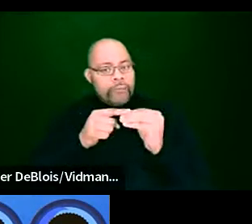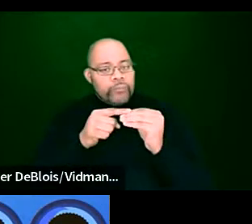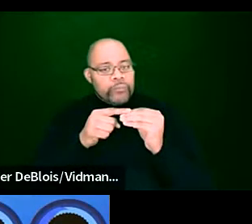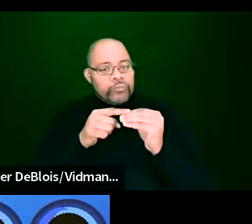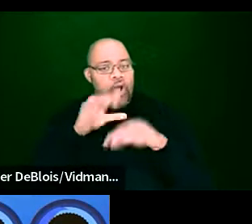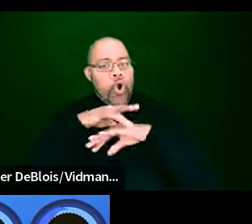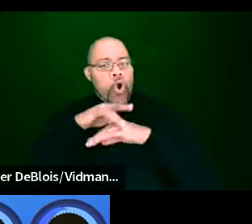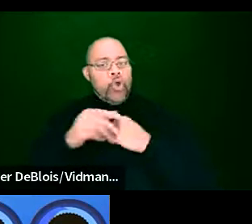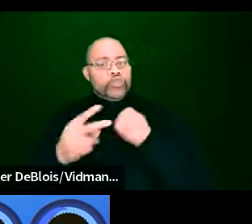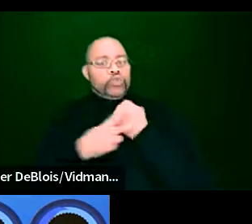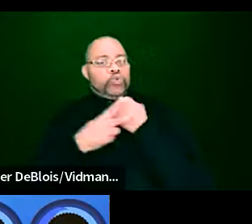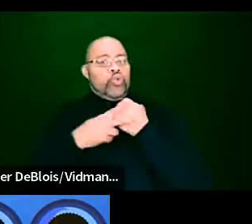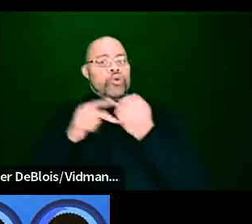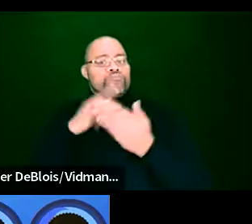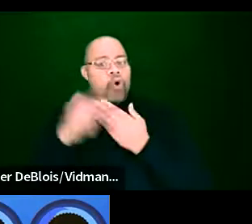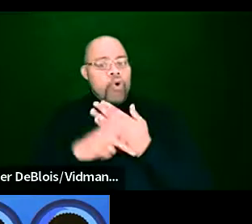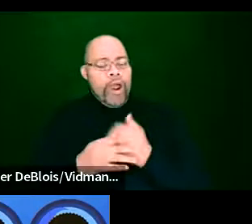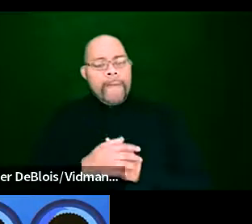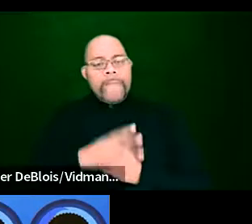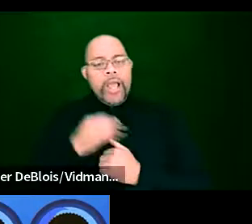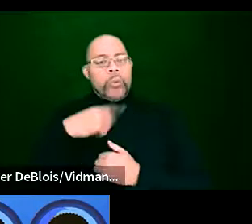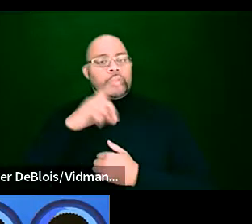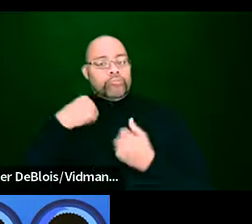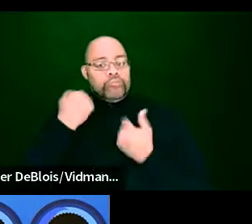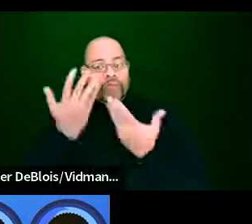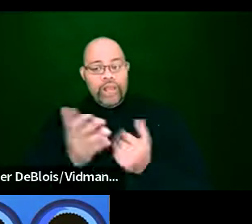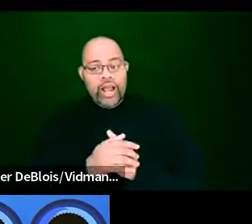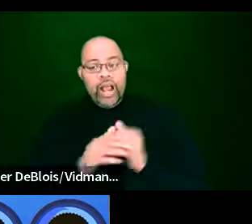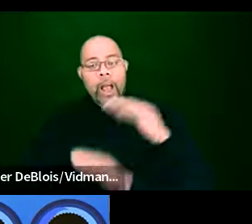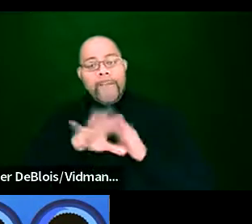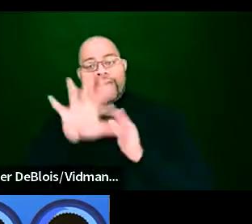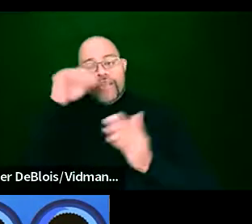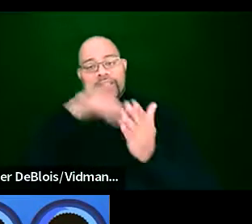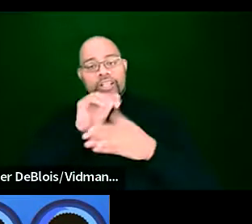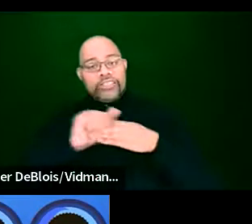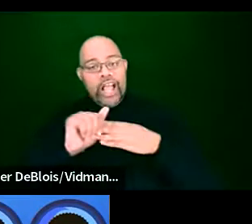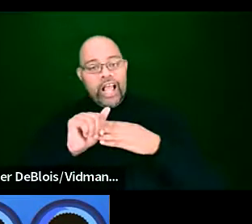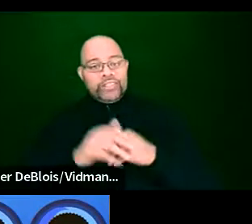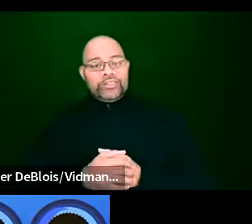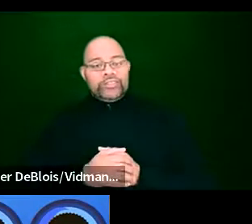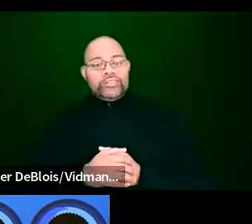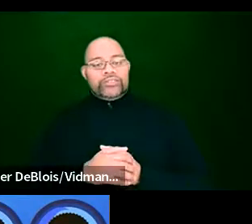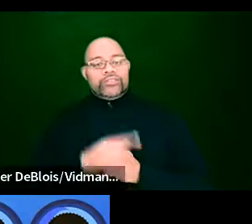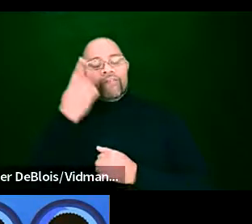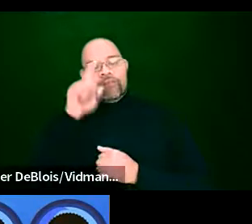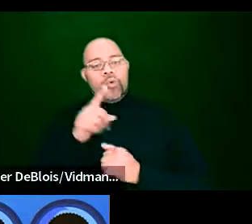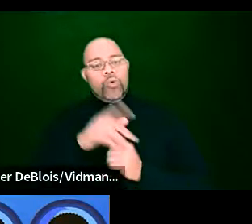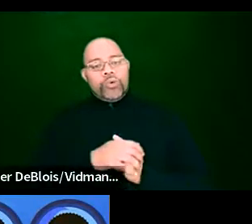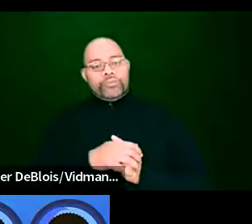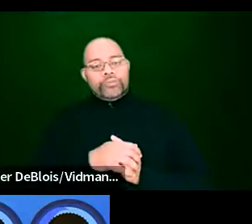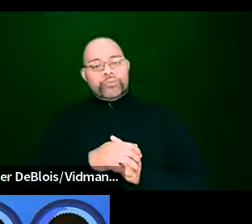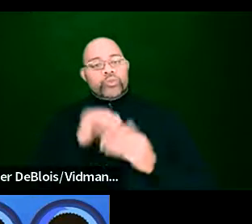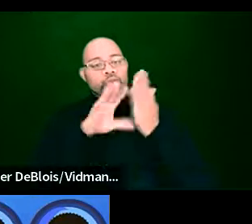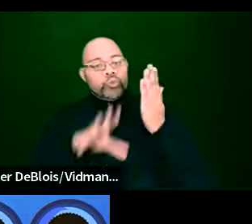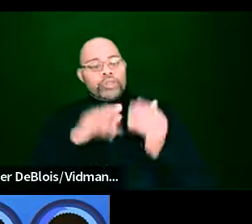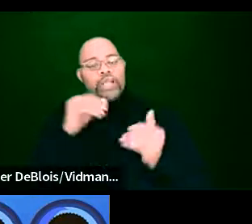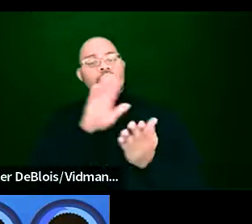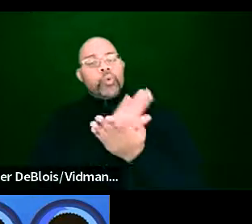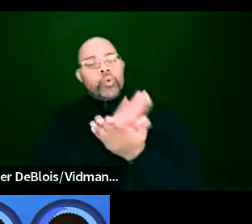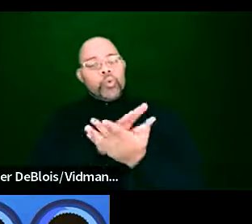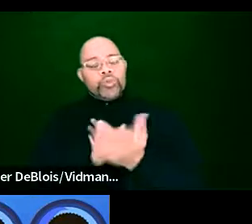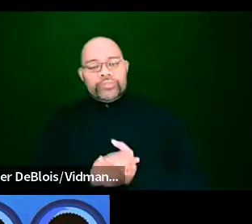Stewards program. And we do provide up to $5,000 for students and